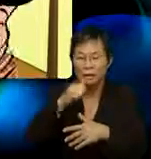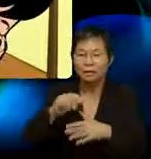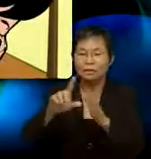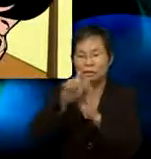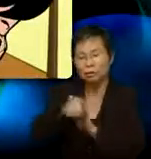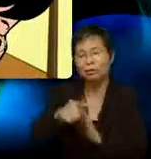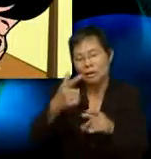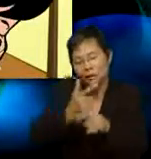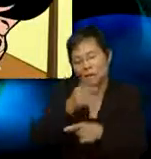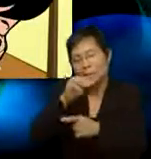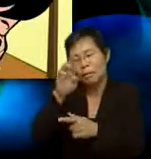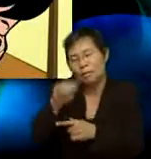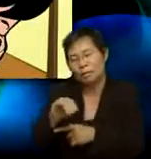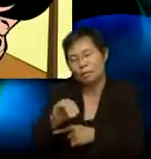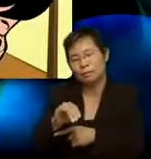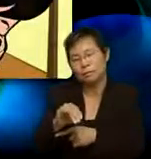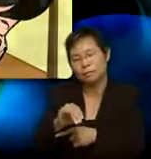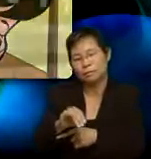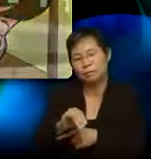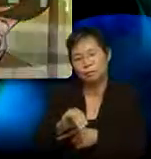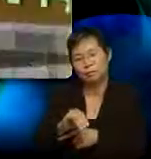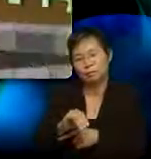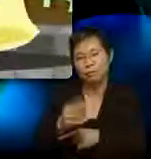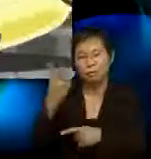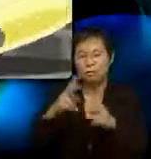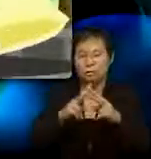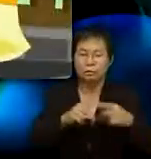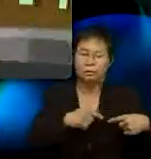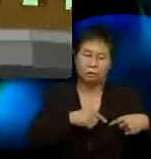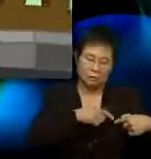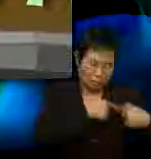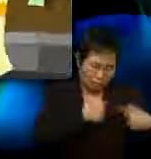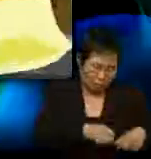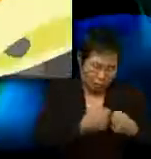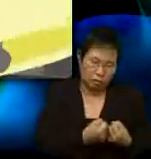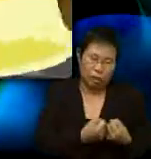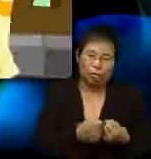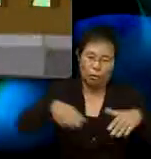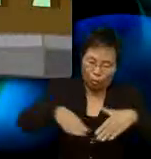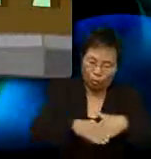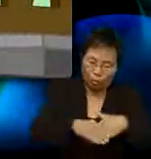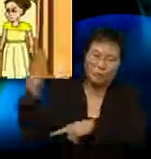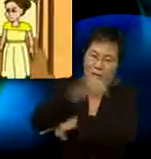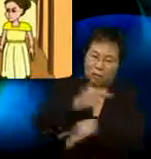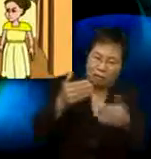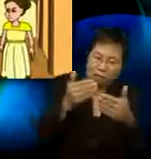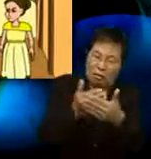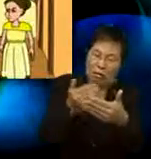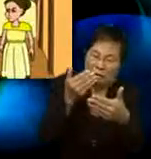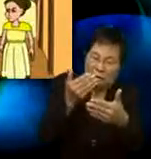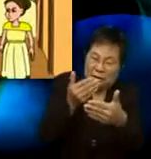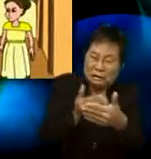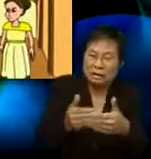mermaid was heartbroken. The prince's wedding day finally arrived. The